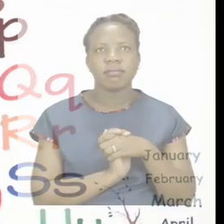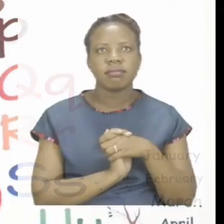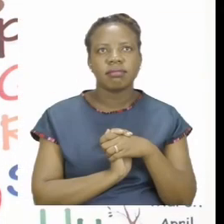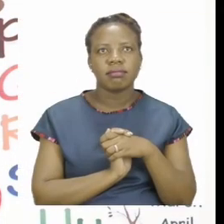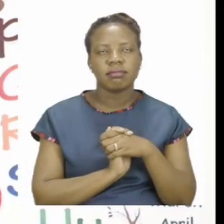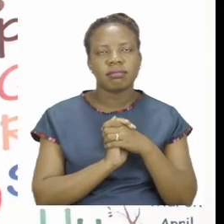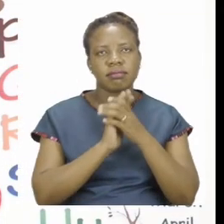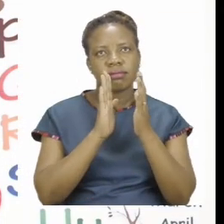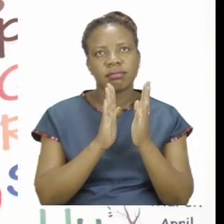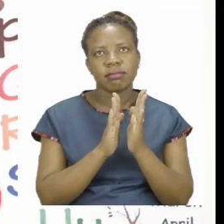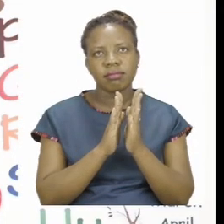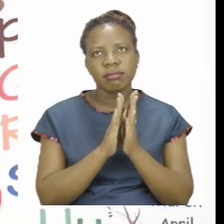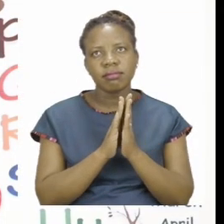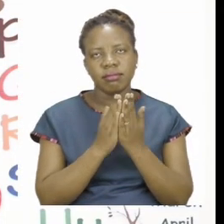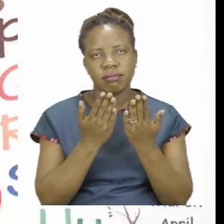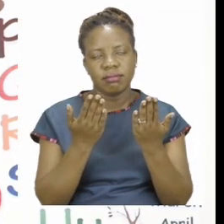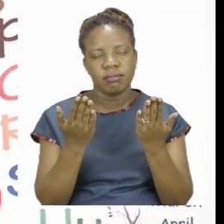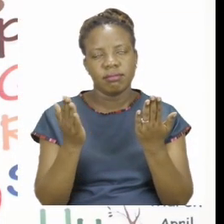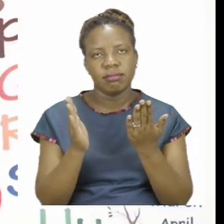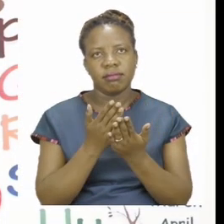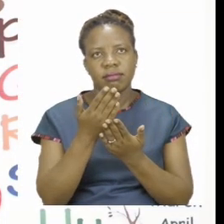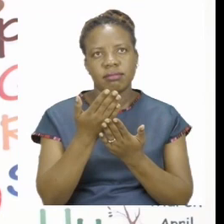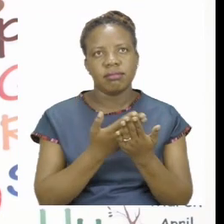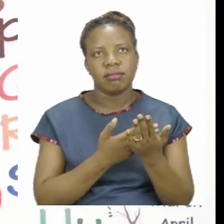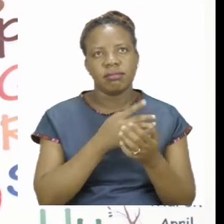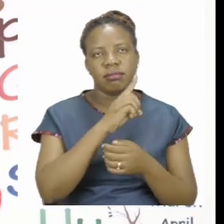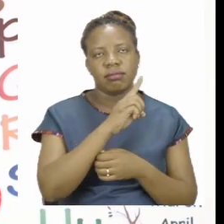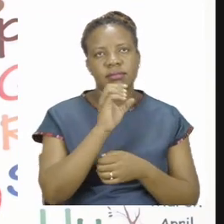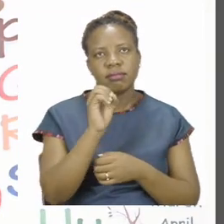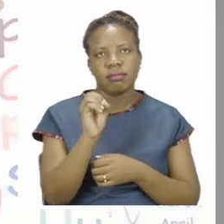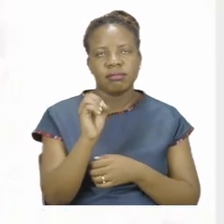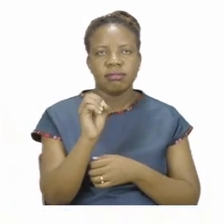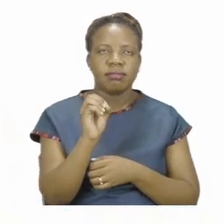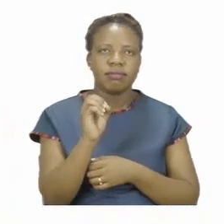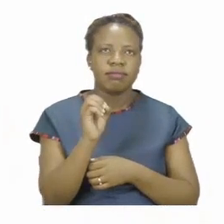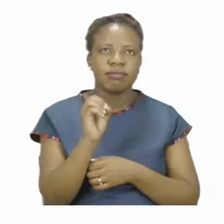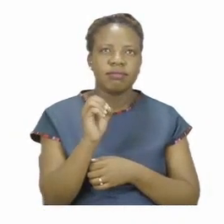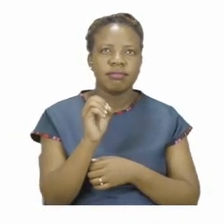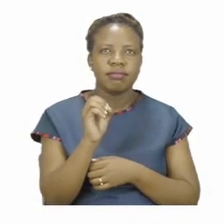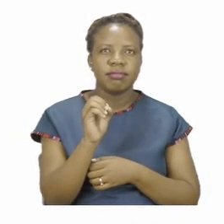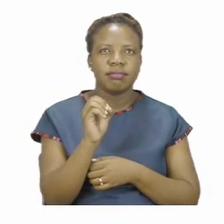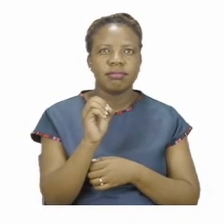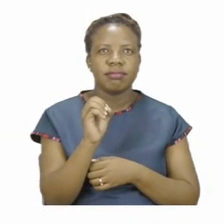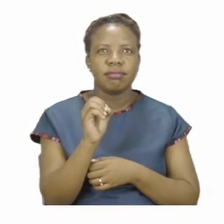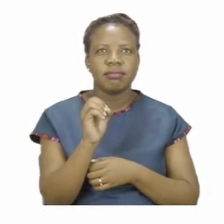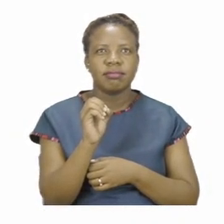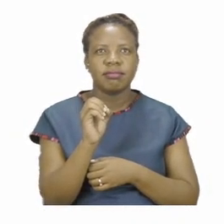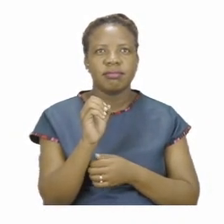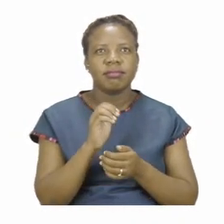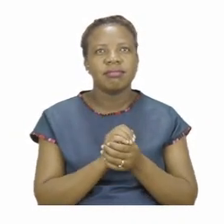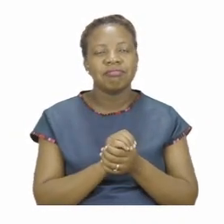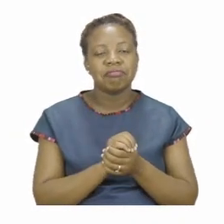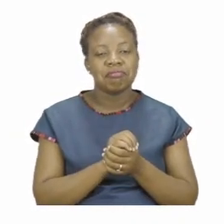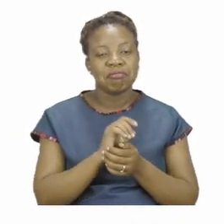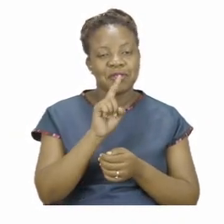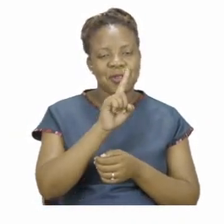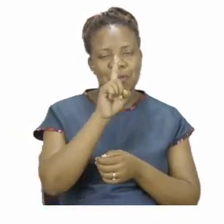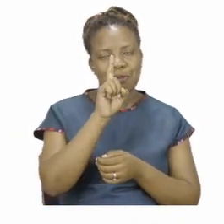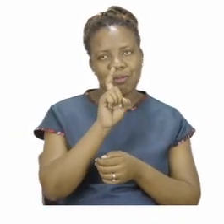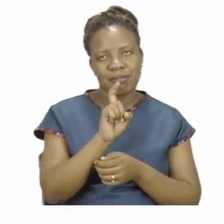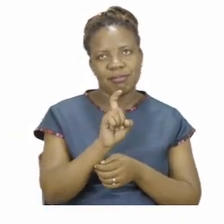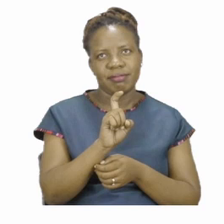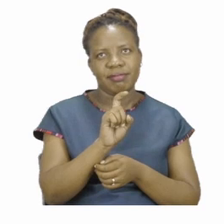For our lesson now, boys and girls, let's all go to page 10. On page 10, we are doing question